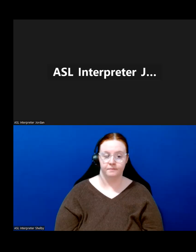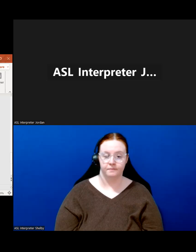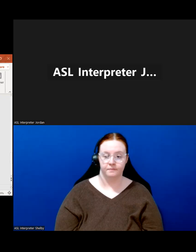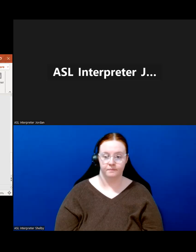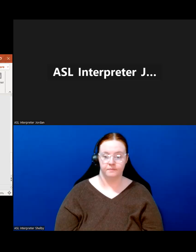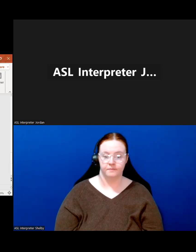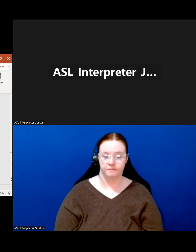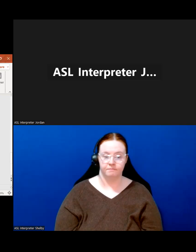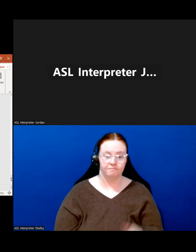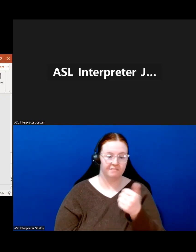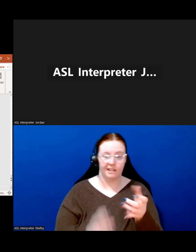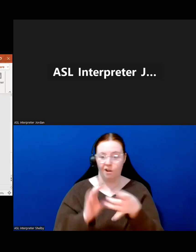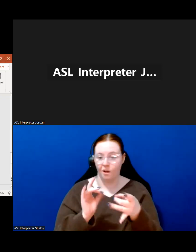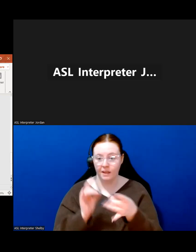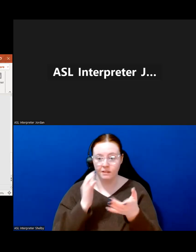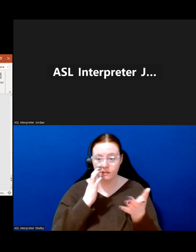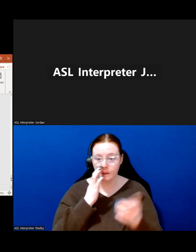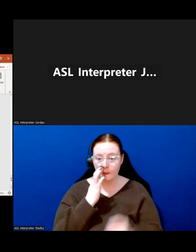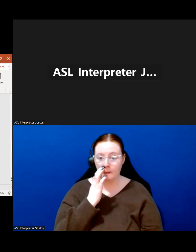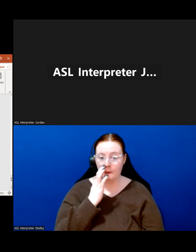Any comments?